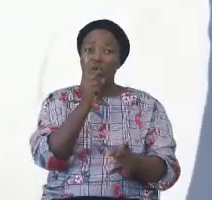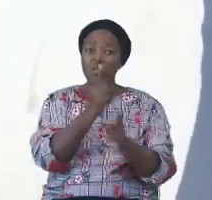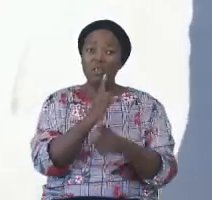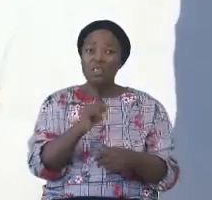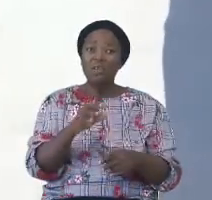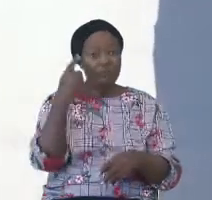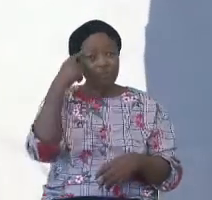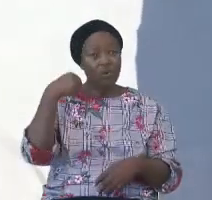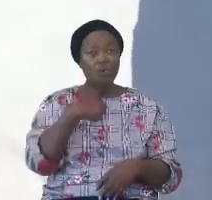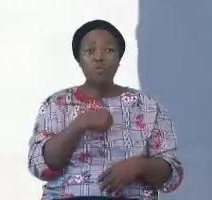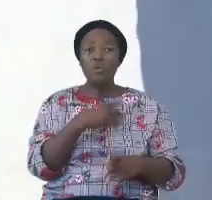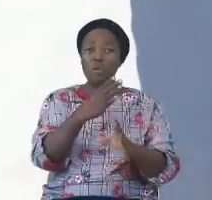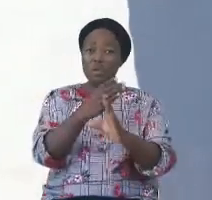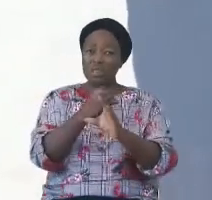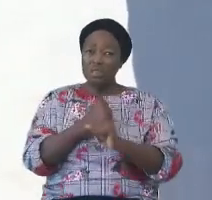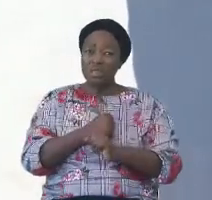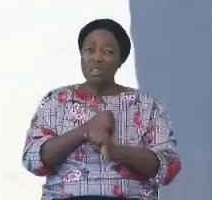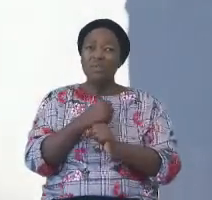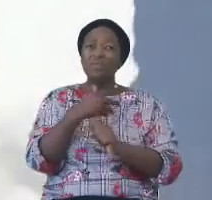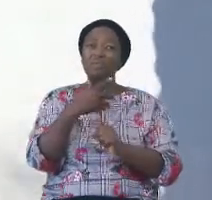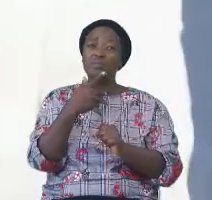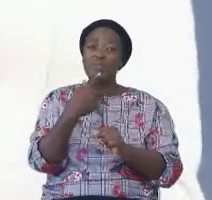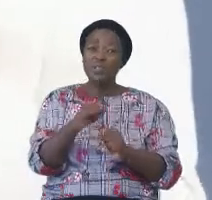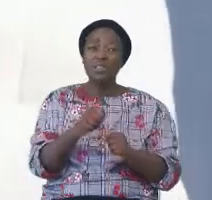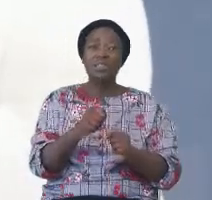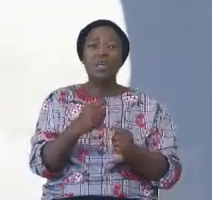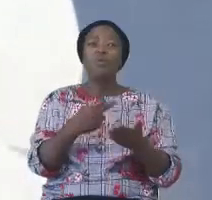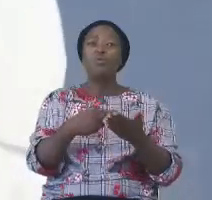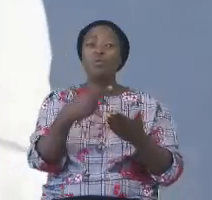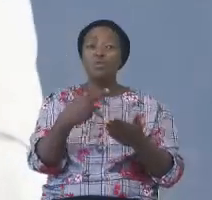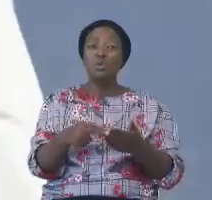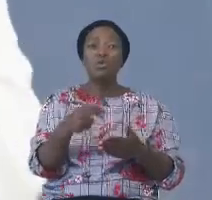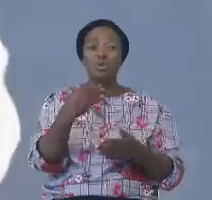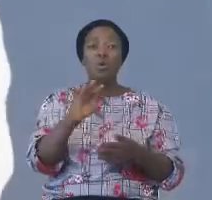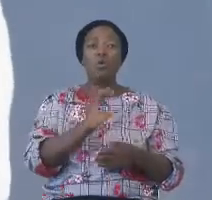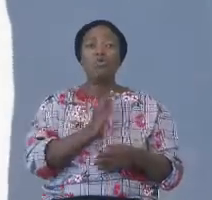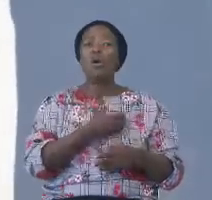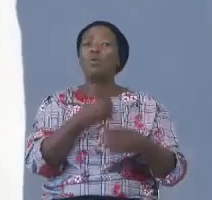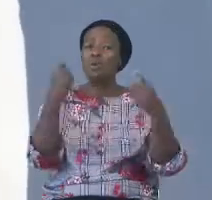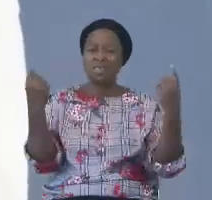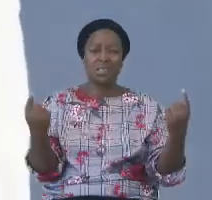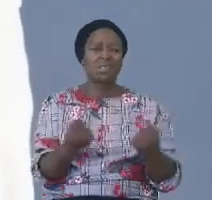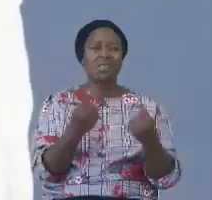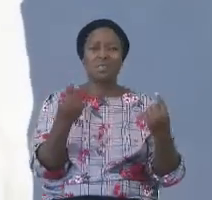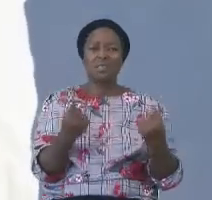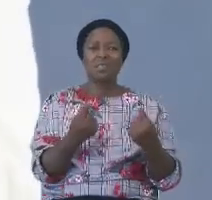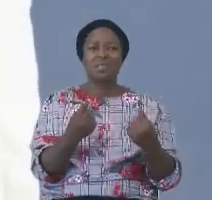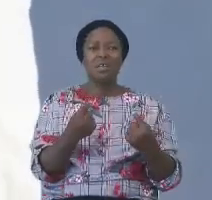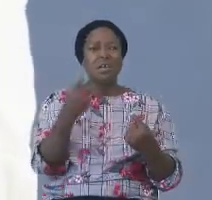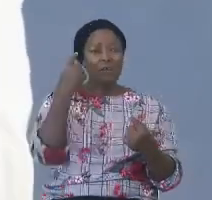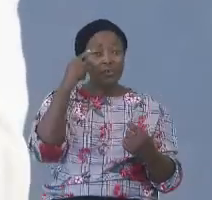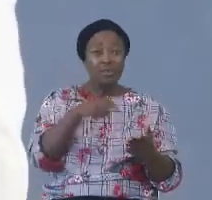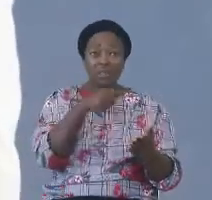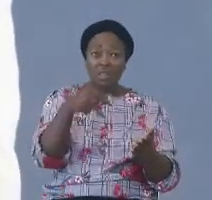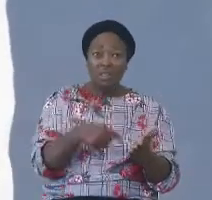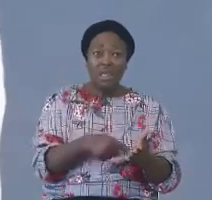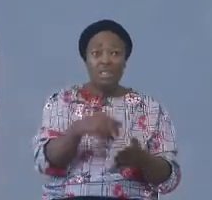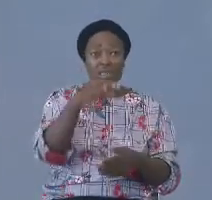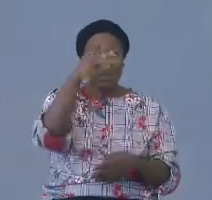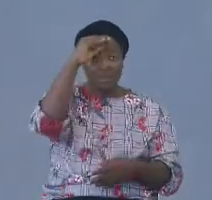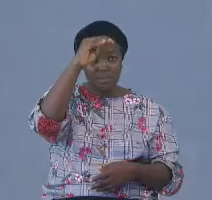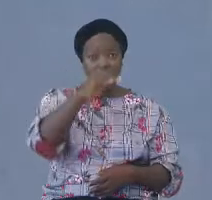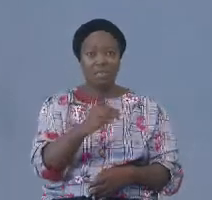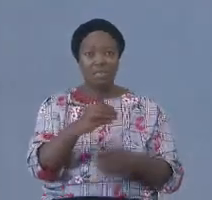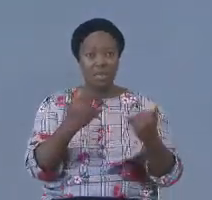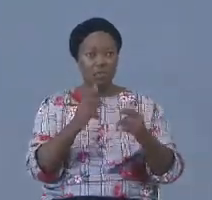and we indeed justly for we receive the deal reward of